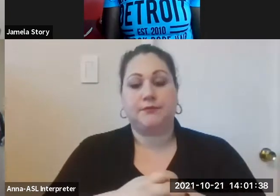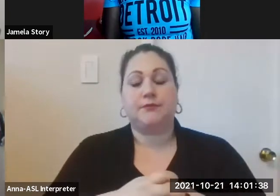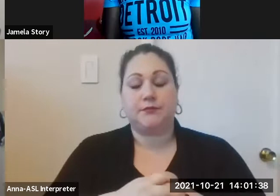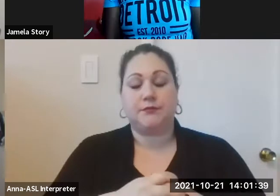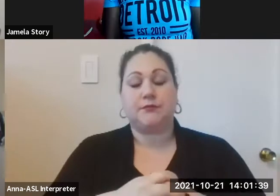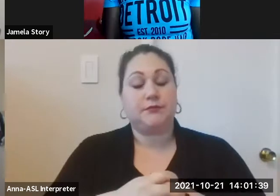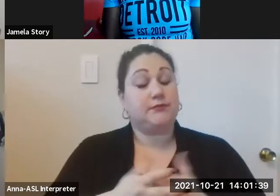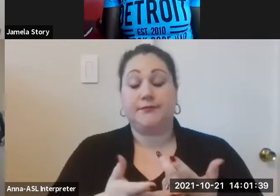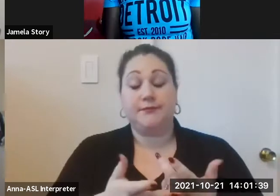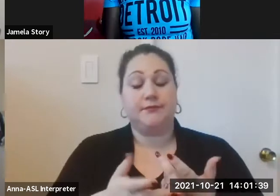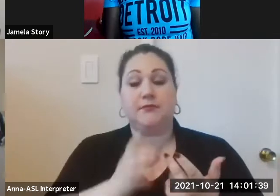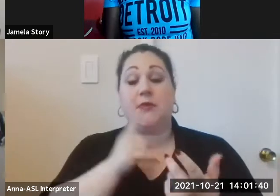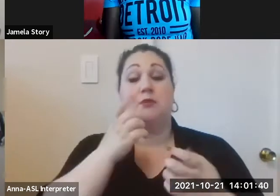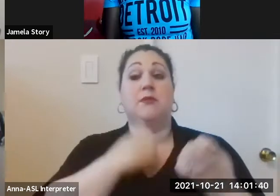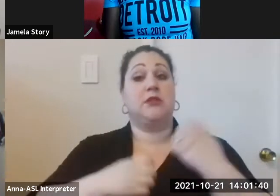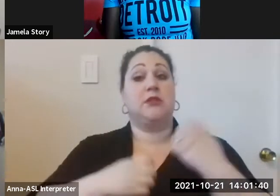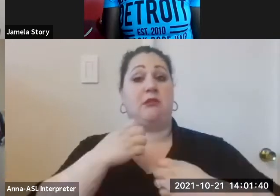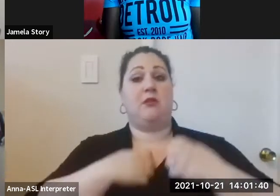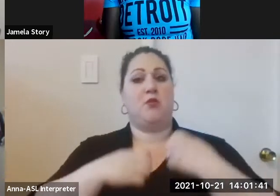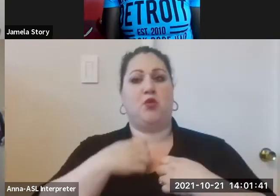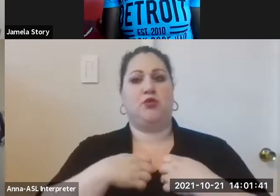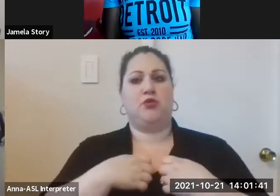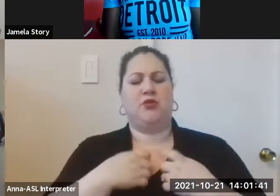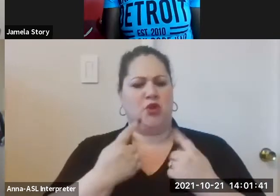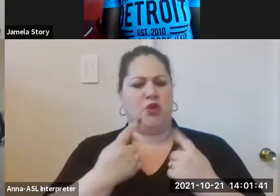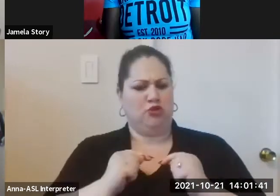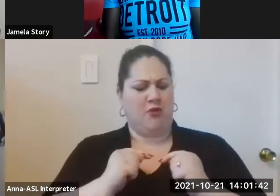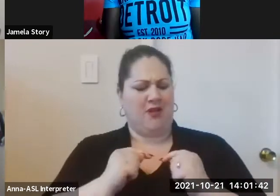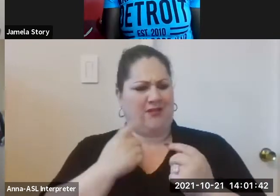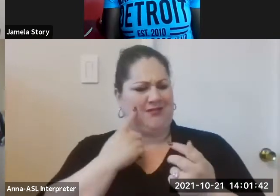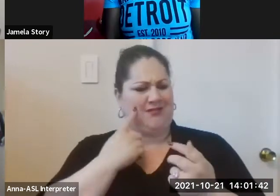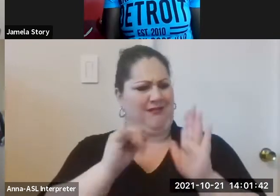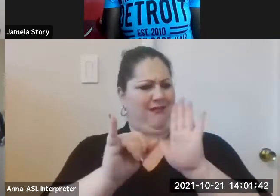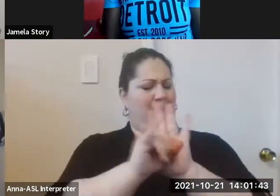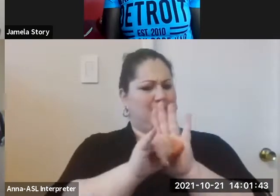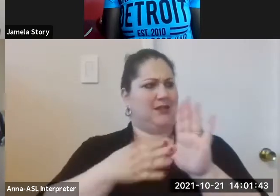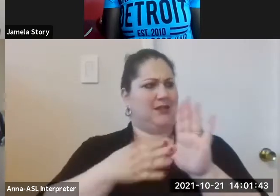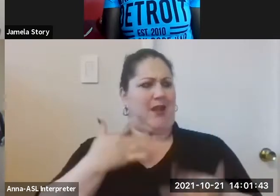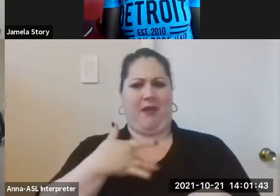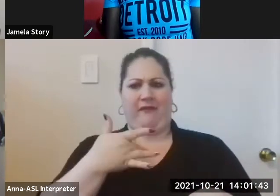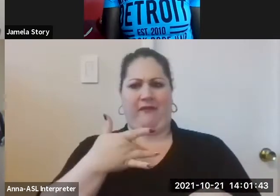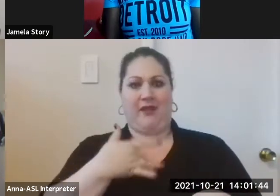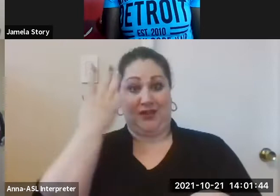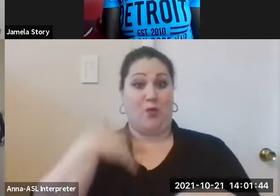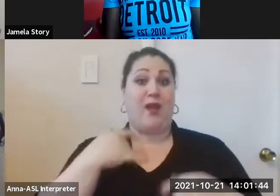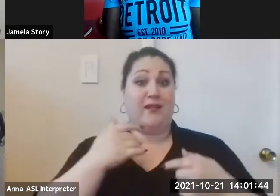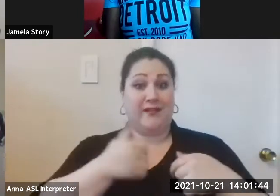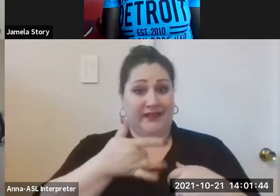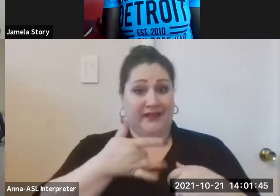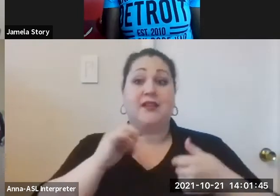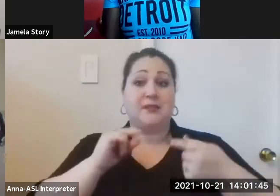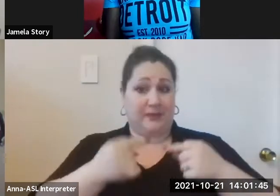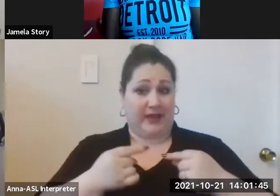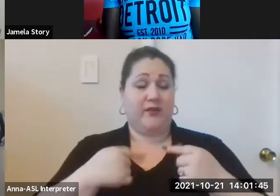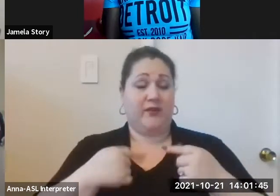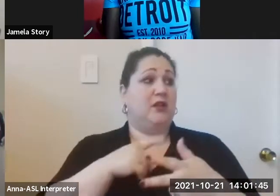it's emotional to put your finger on your feelings because they're painful. But I felt judged,